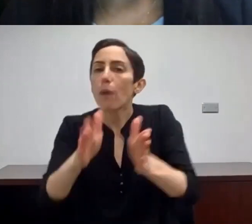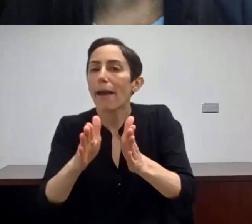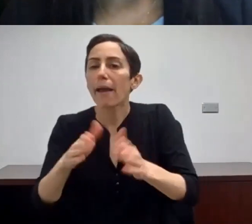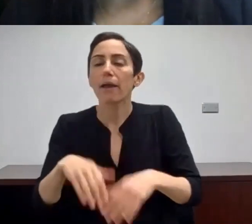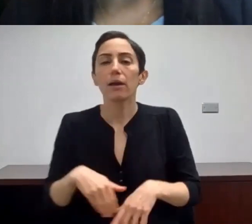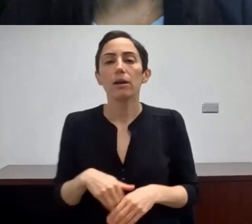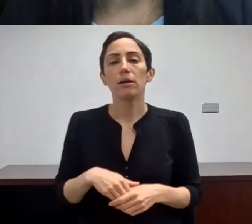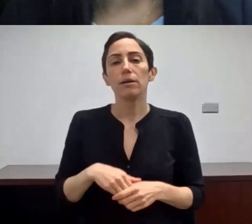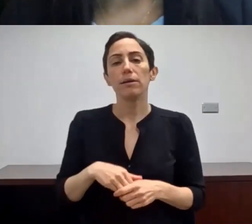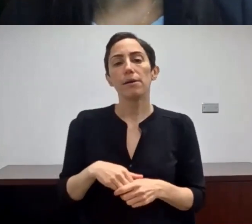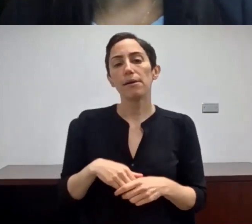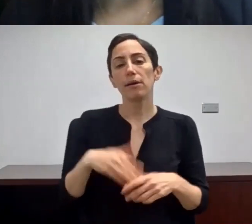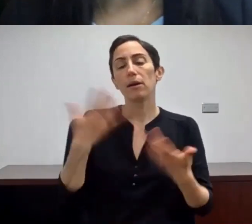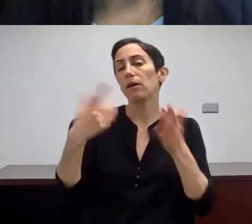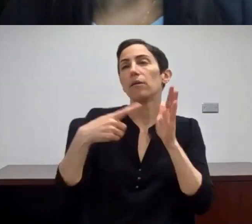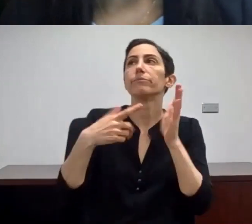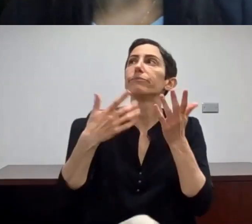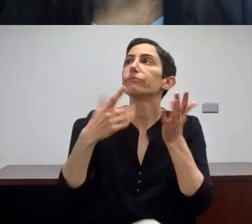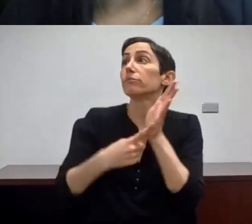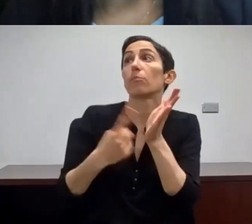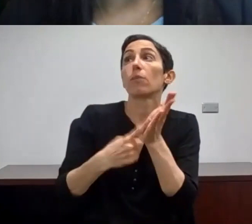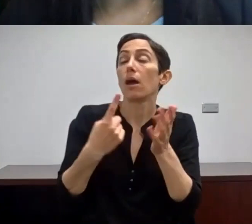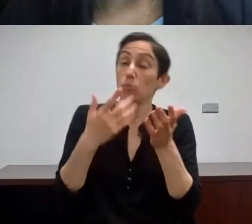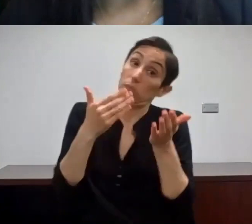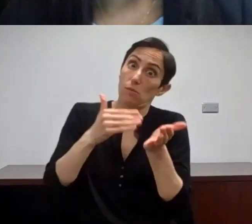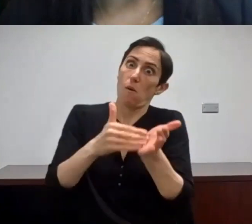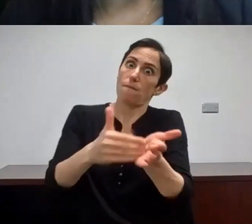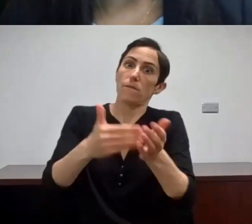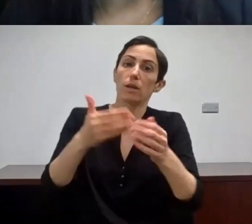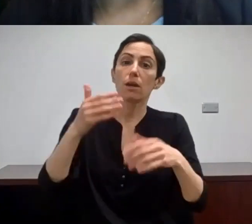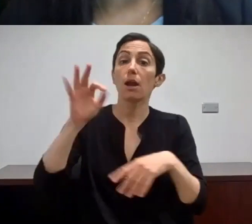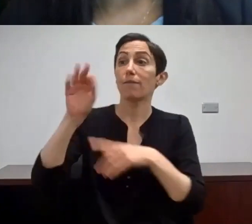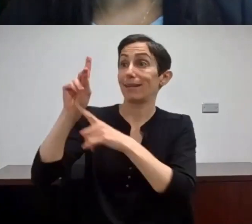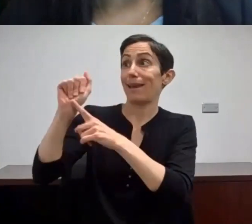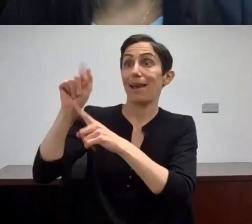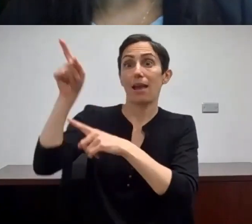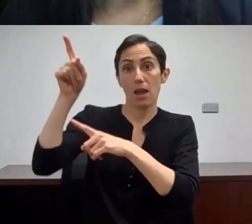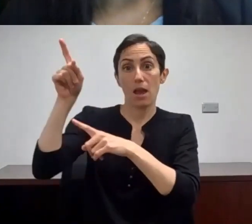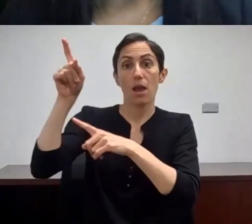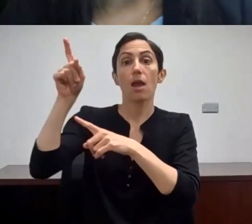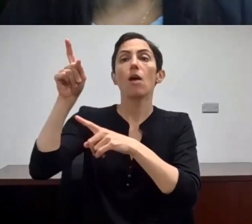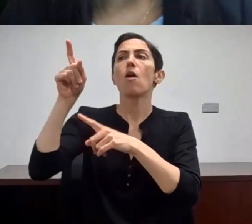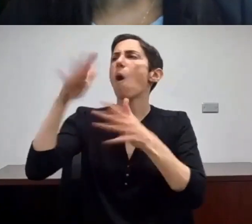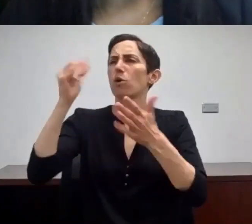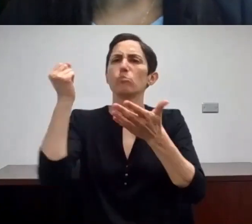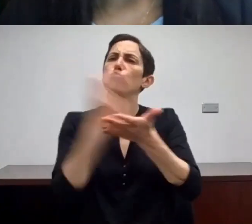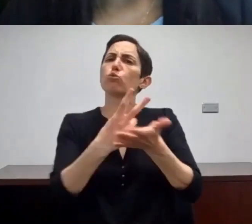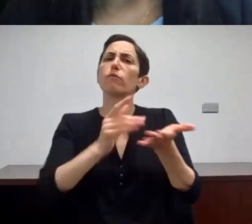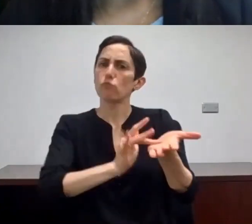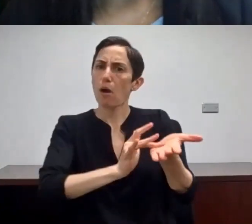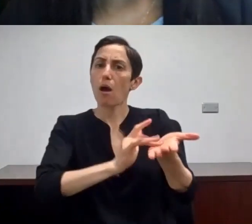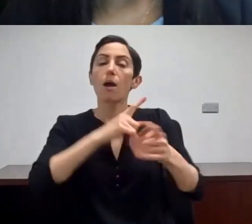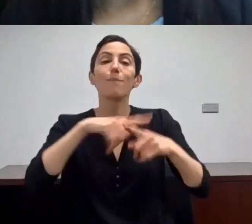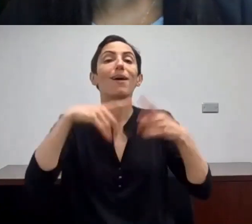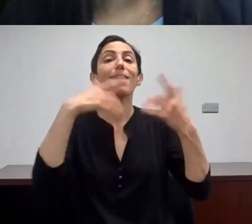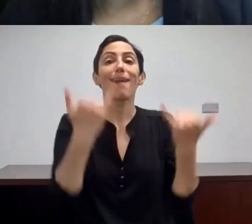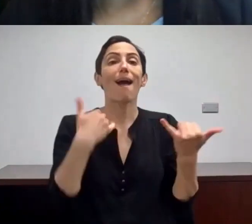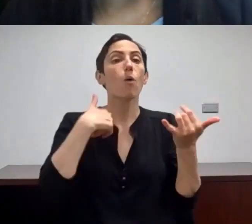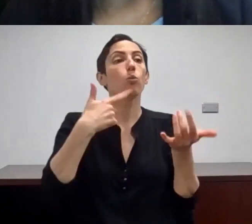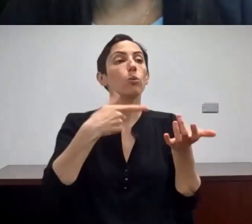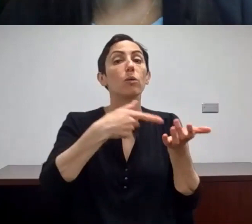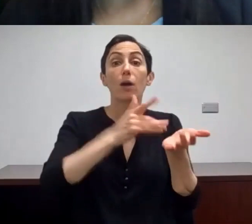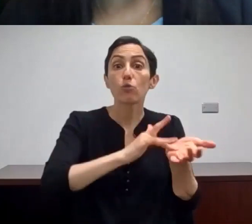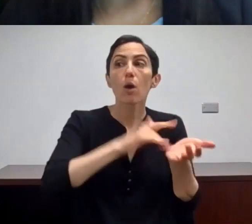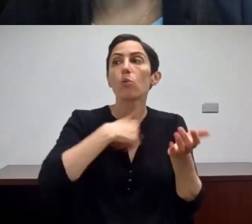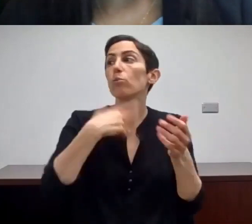Sometimes they're, very often they're FDA approved treatments already, but we're using them in different combinations or in